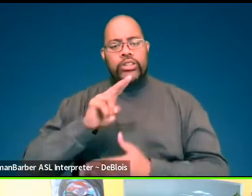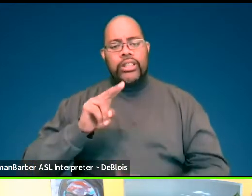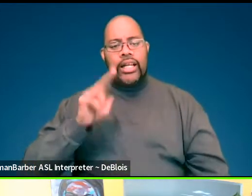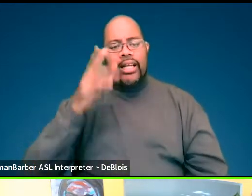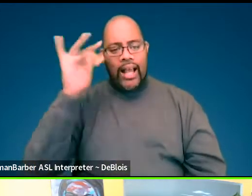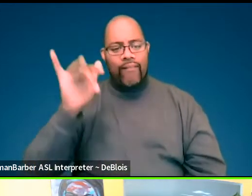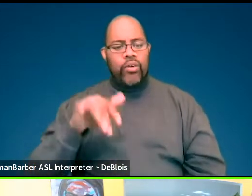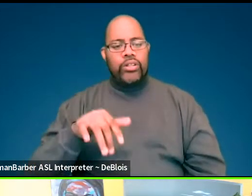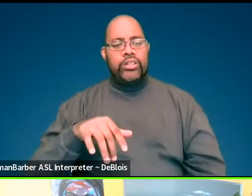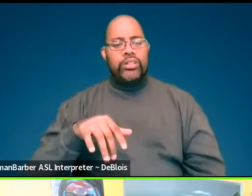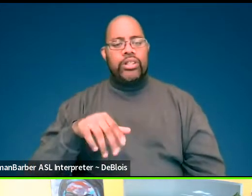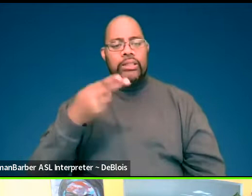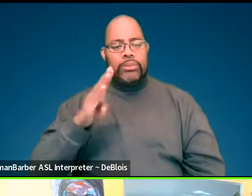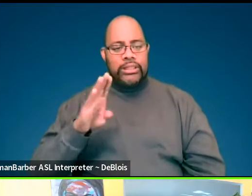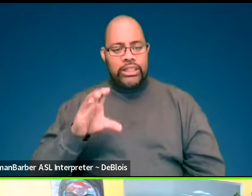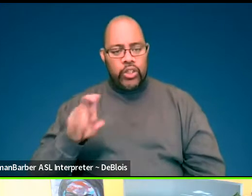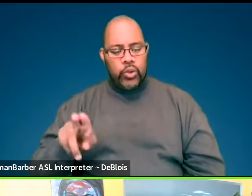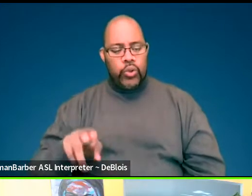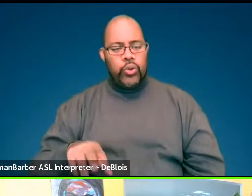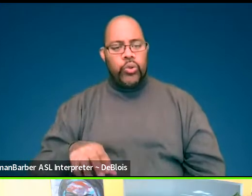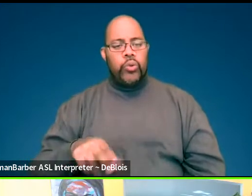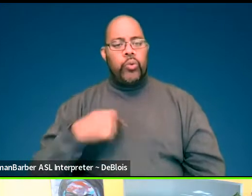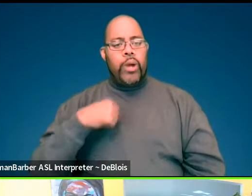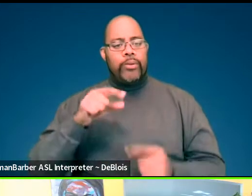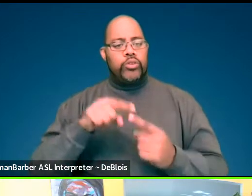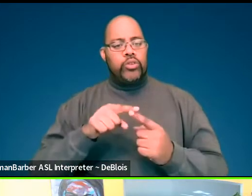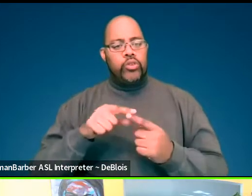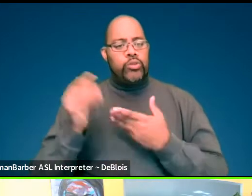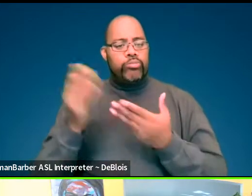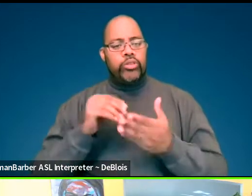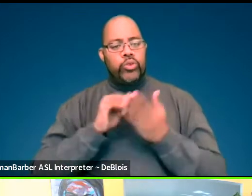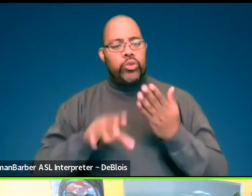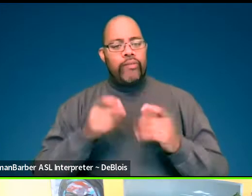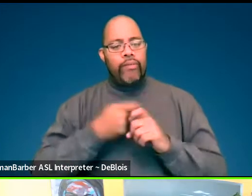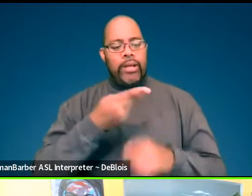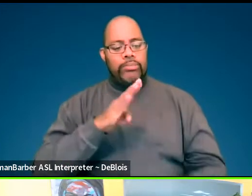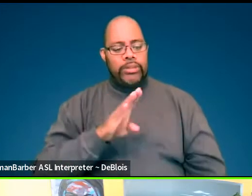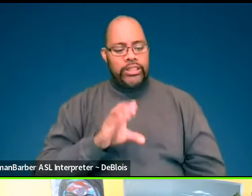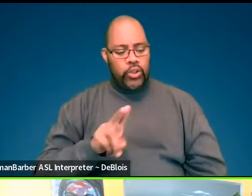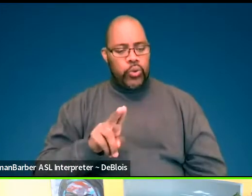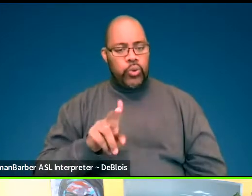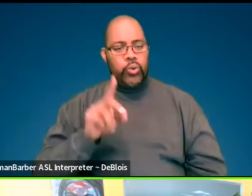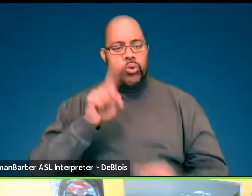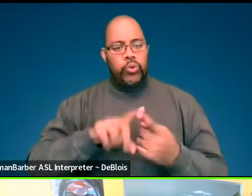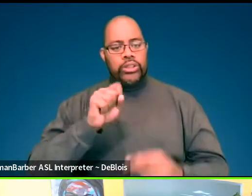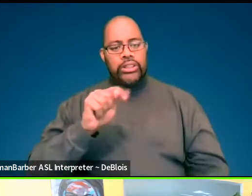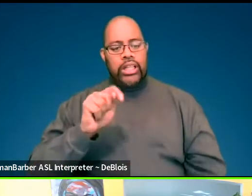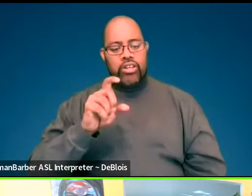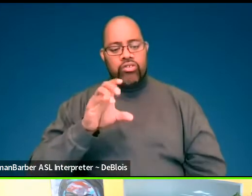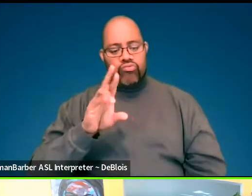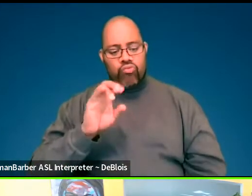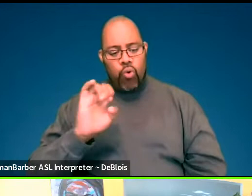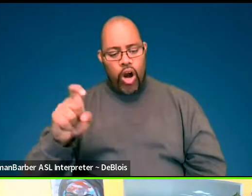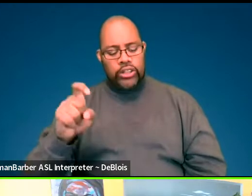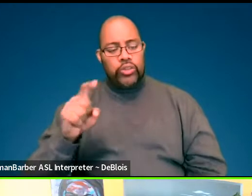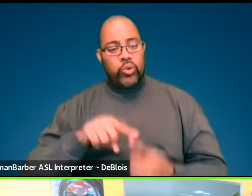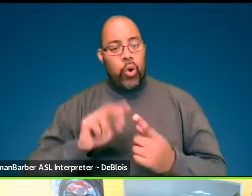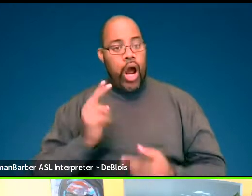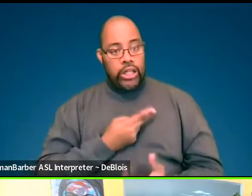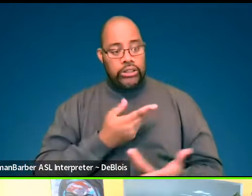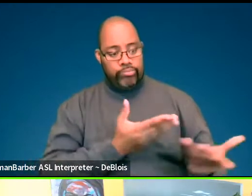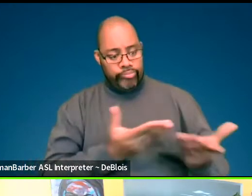California HBCU initiative, we've been able to bring students from HBCUs down to St. Croix with us